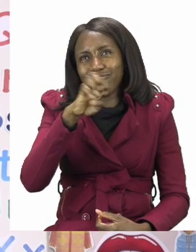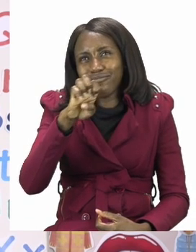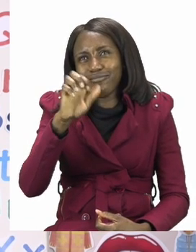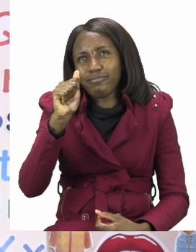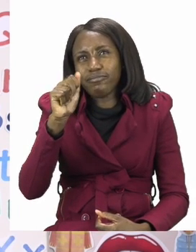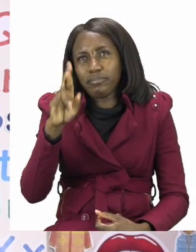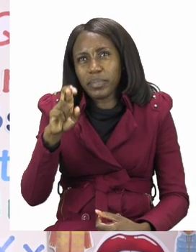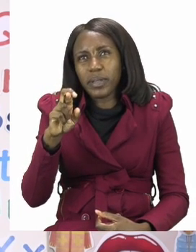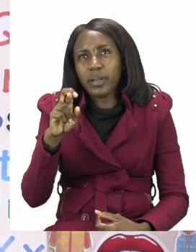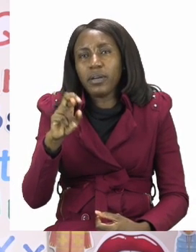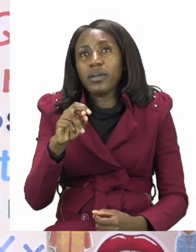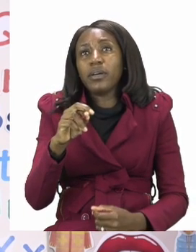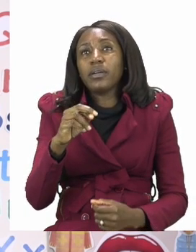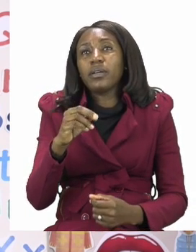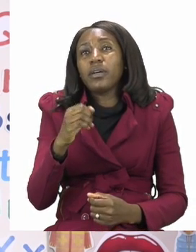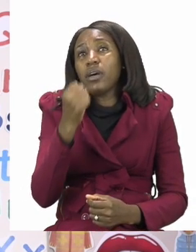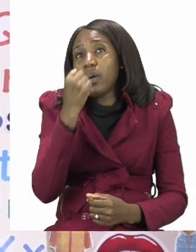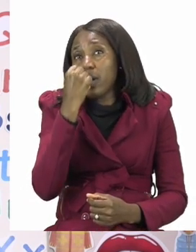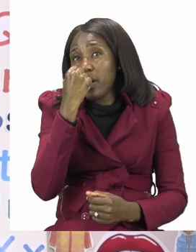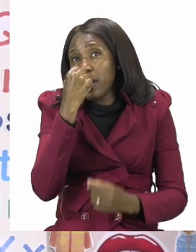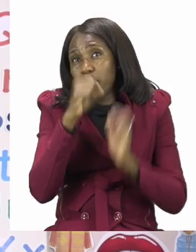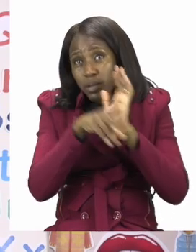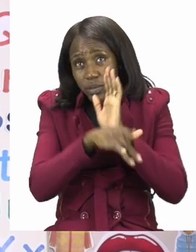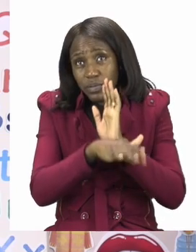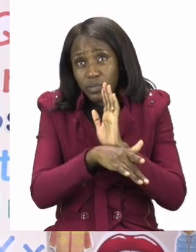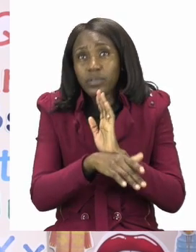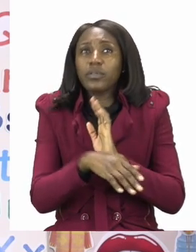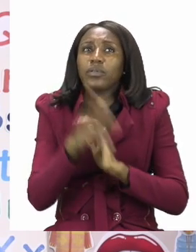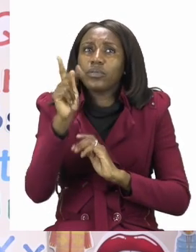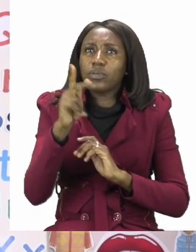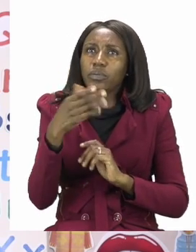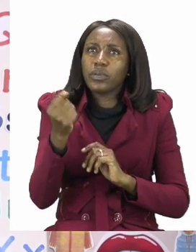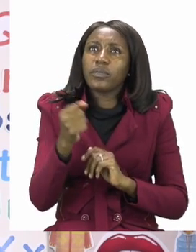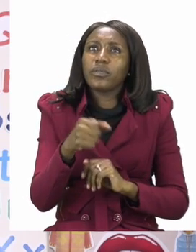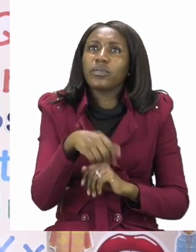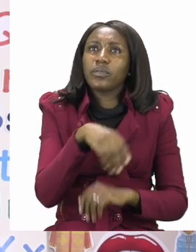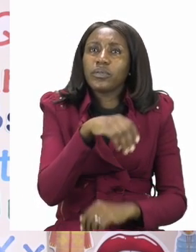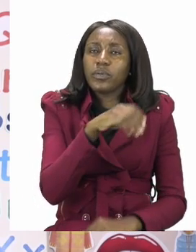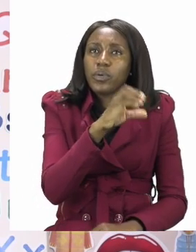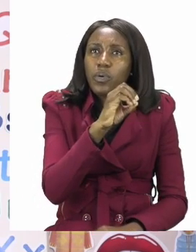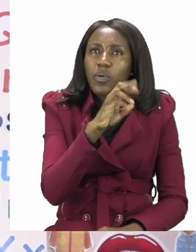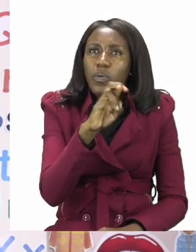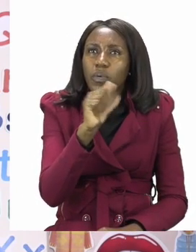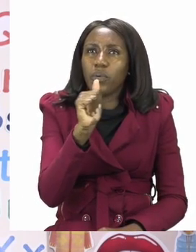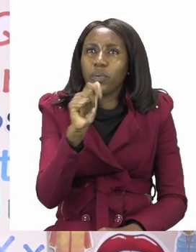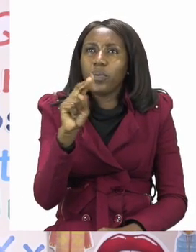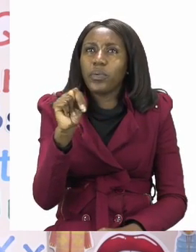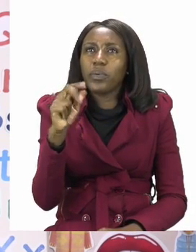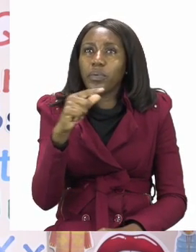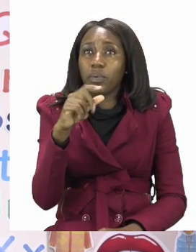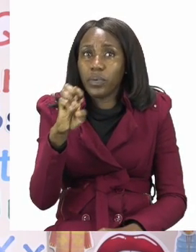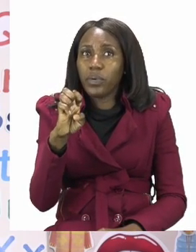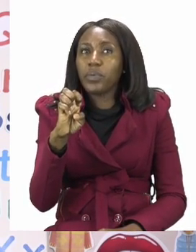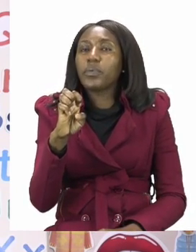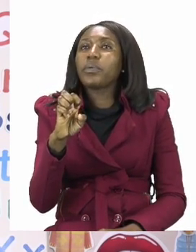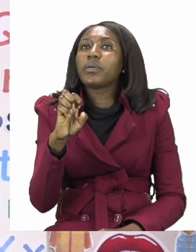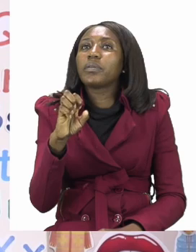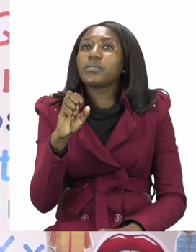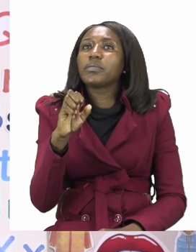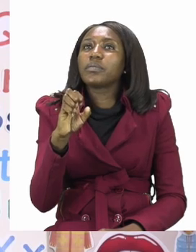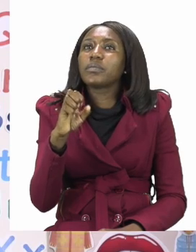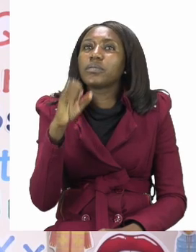word orange. Now remember, to change a singular into